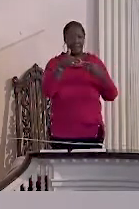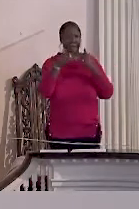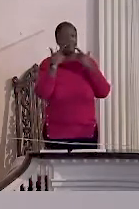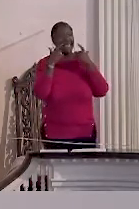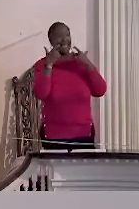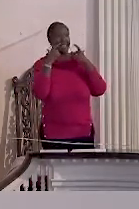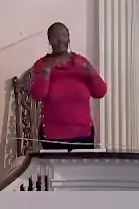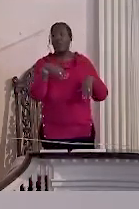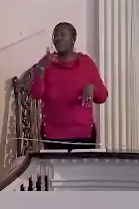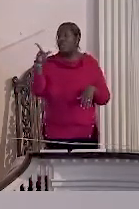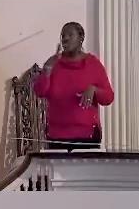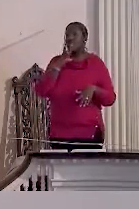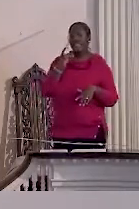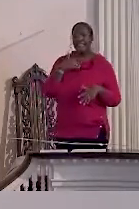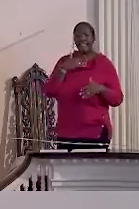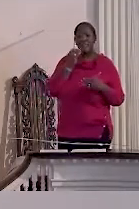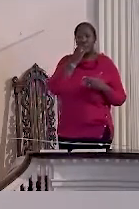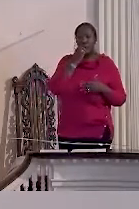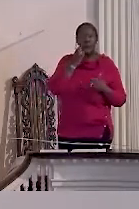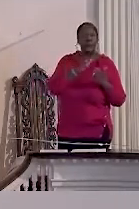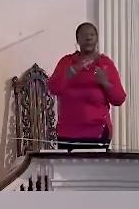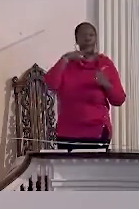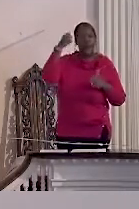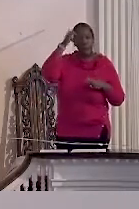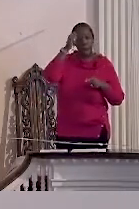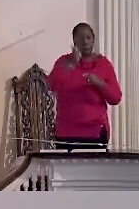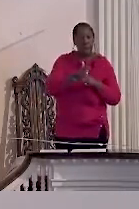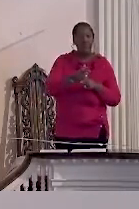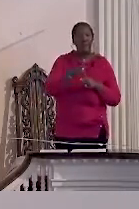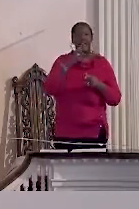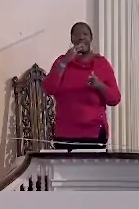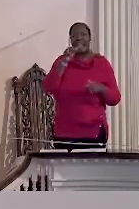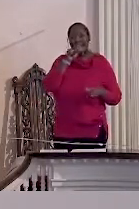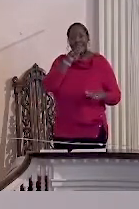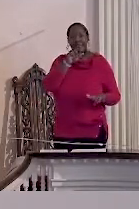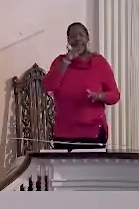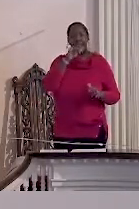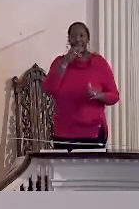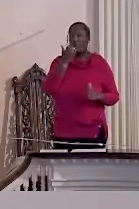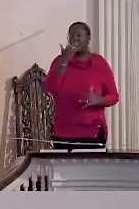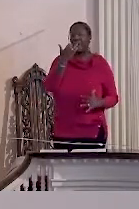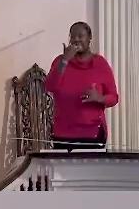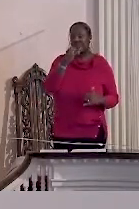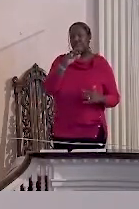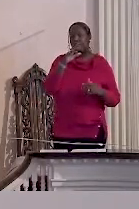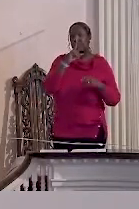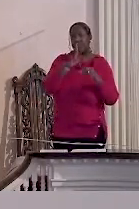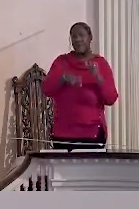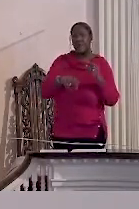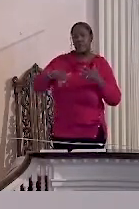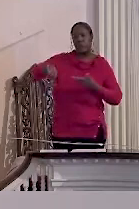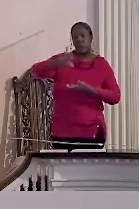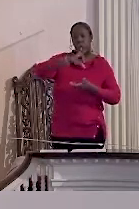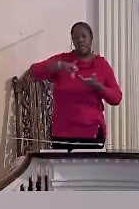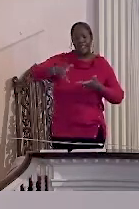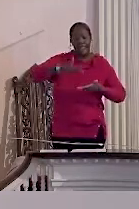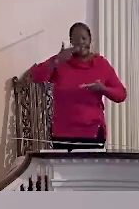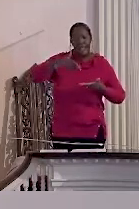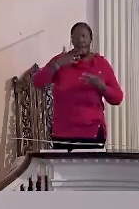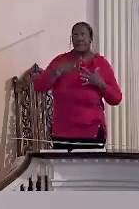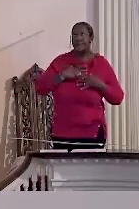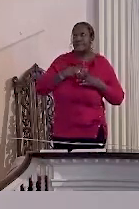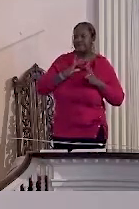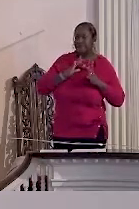chana masala with her older brother and pour the spicy tomato sauce over basmati rice. And